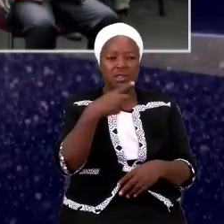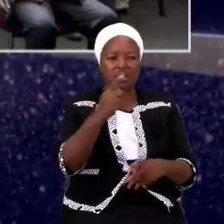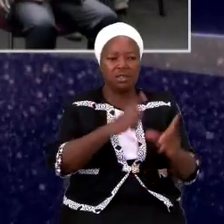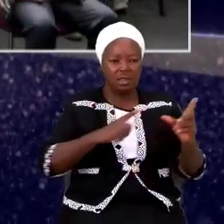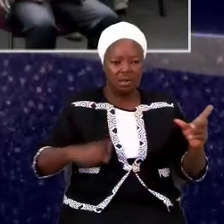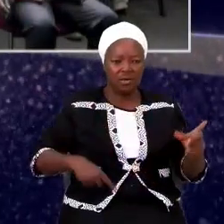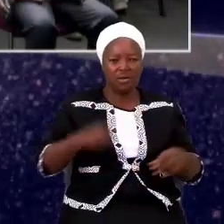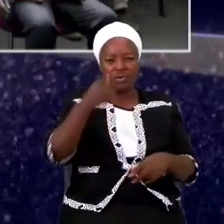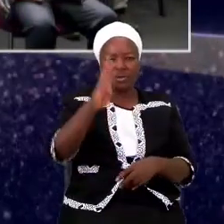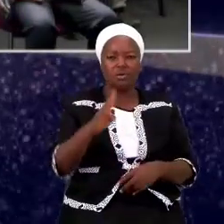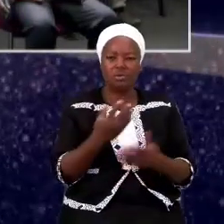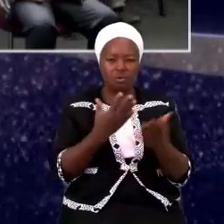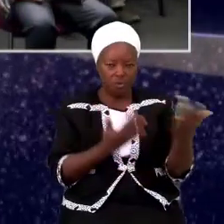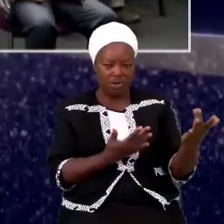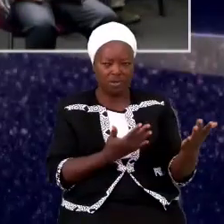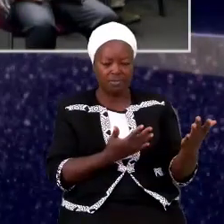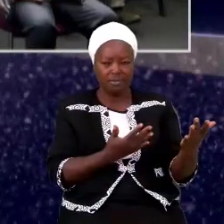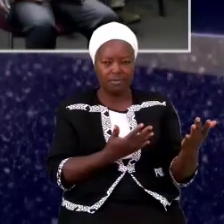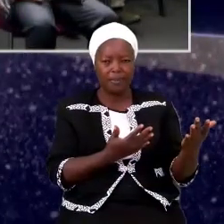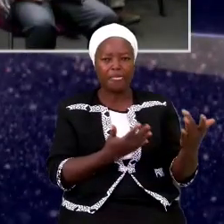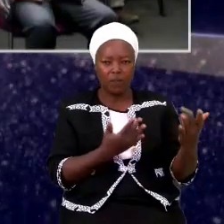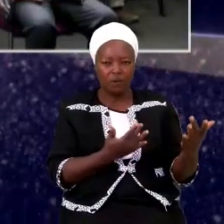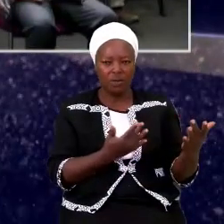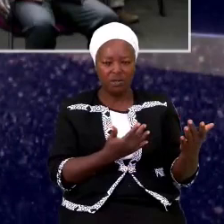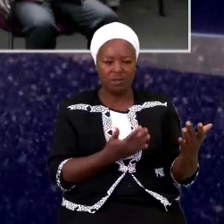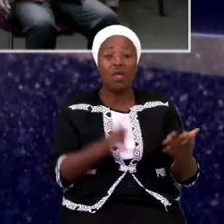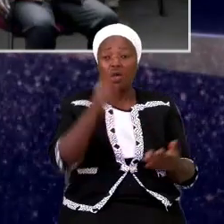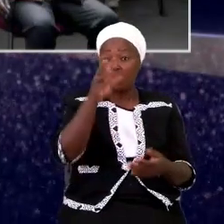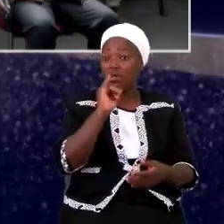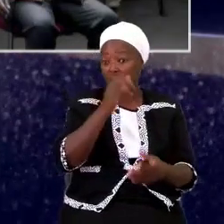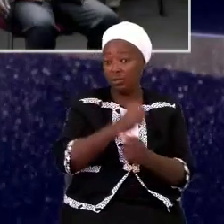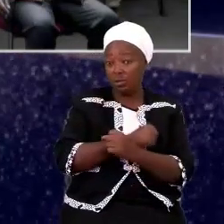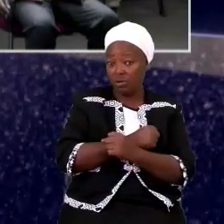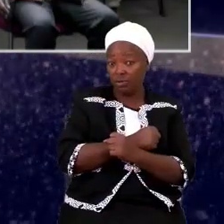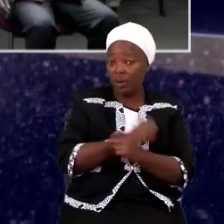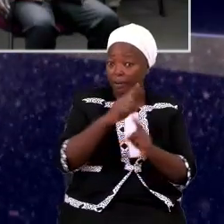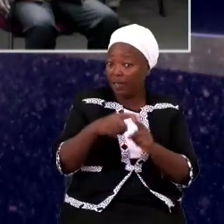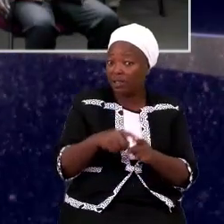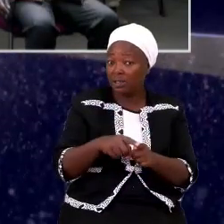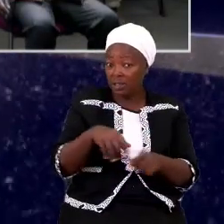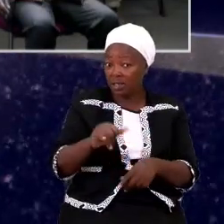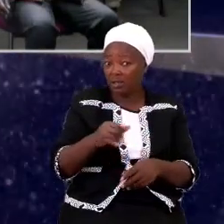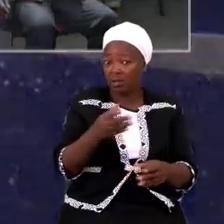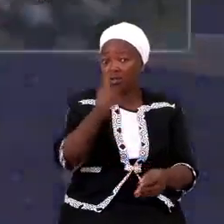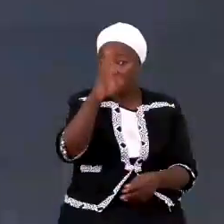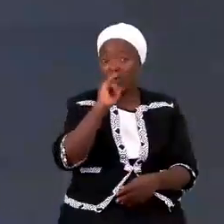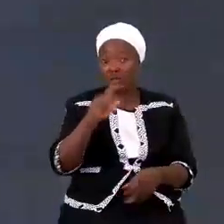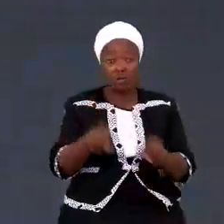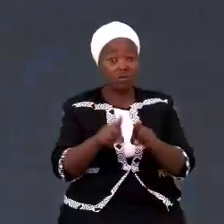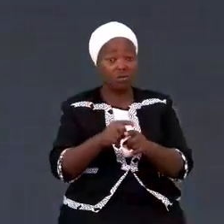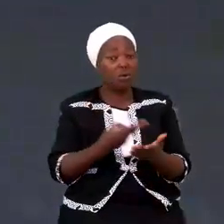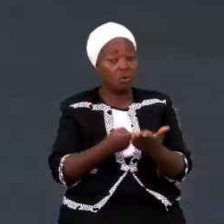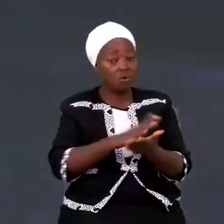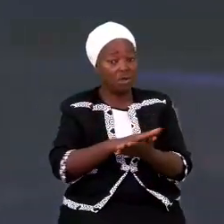also holy. God is also righteous. God is also just. And the justice of God is still